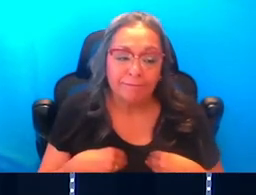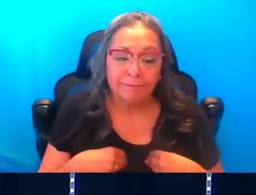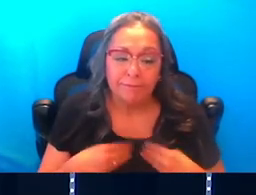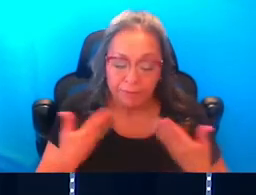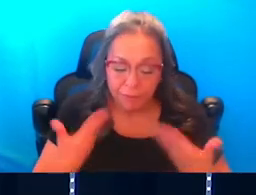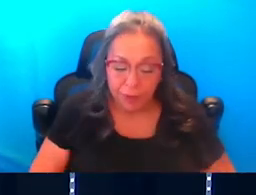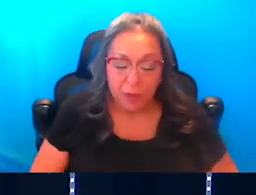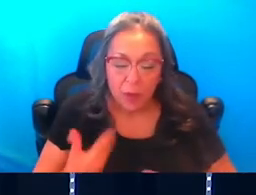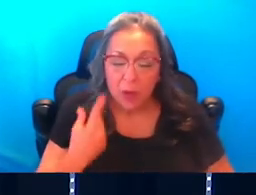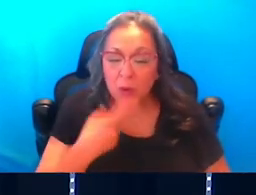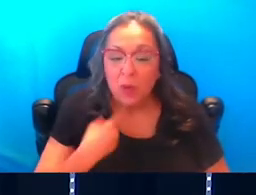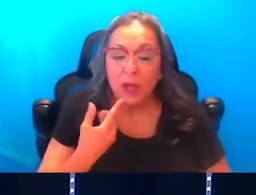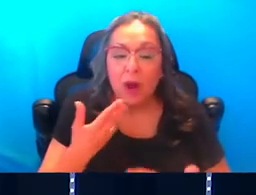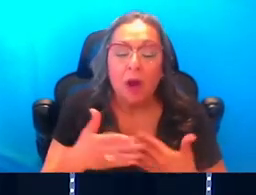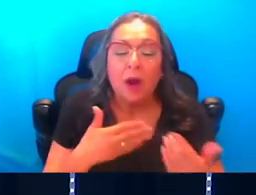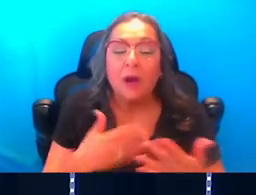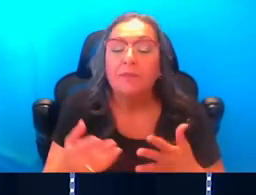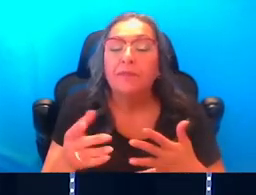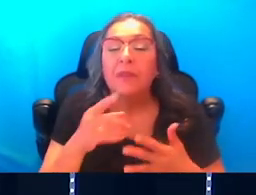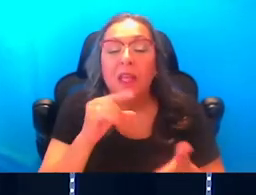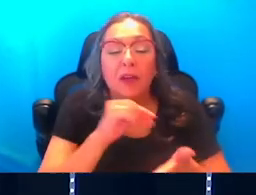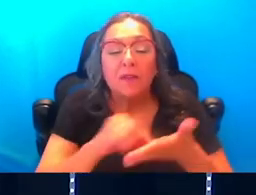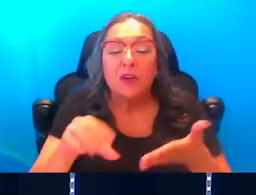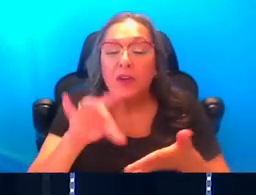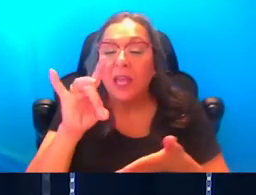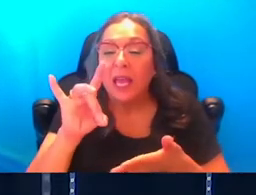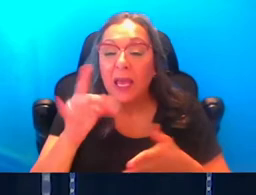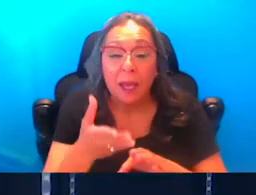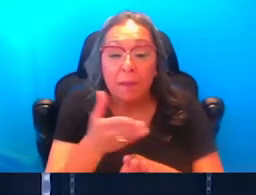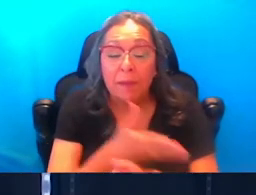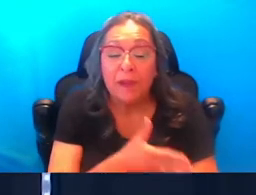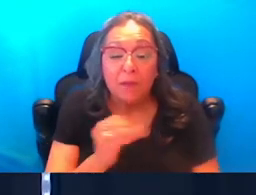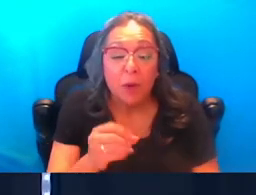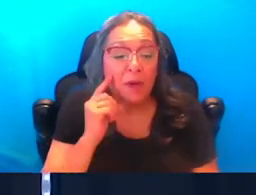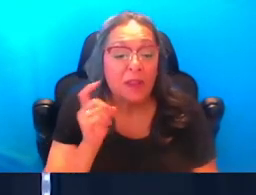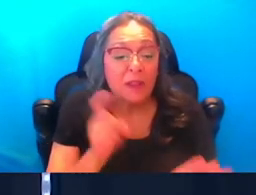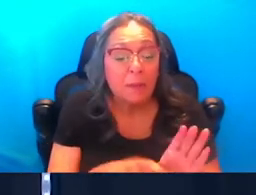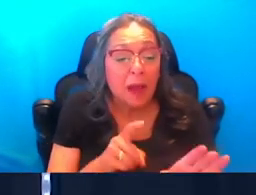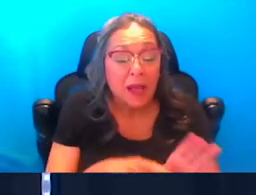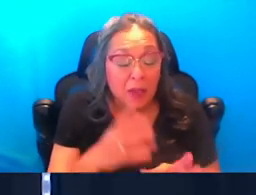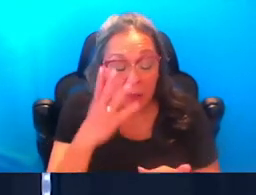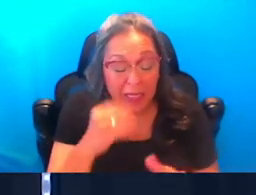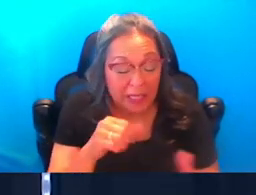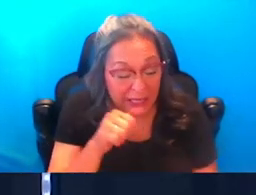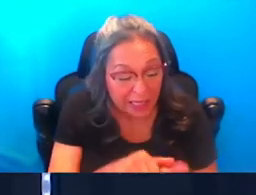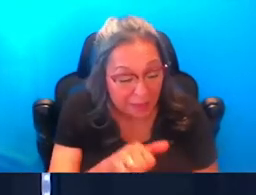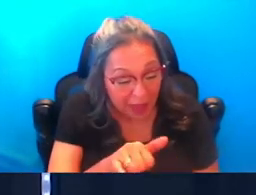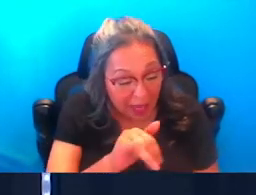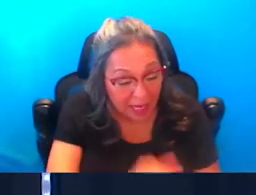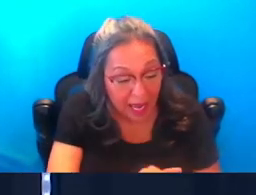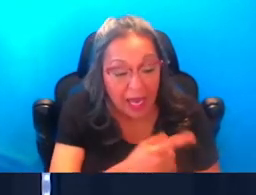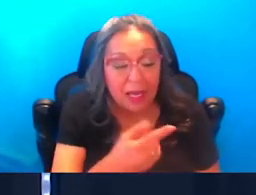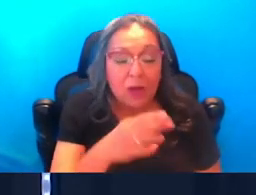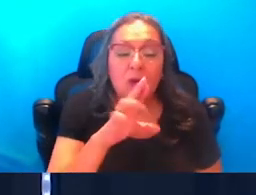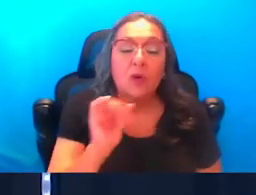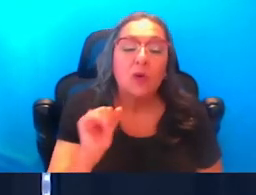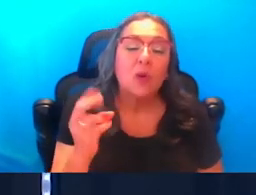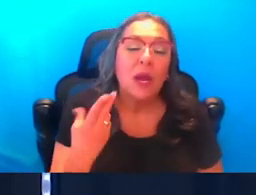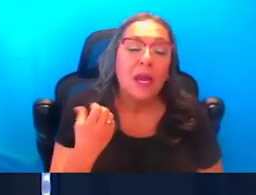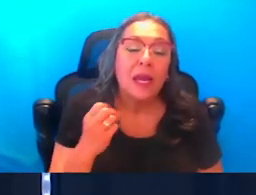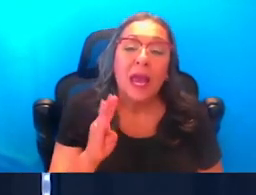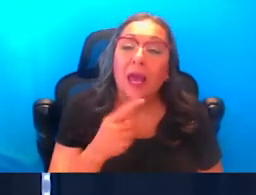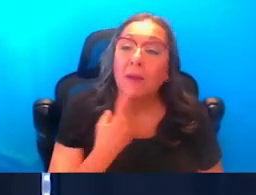Verse 8, before the spies went to sleep that night, Rahab went up on the roof to talk to them. I know the Lord has given you this land, she told